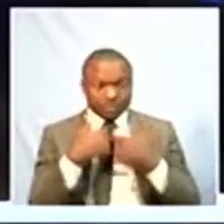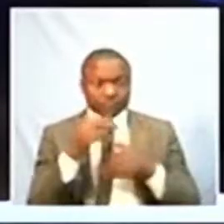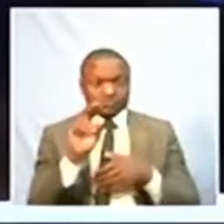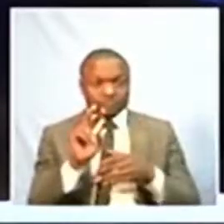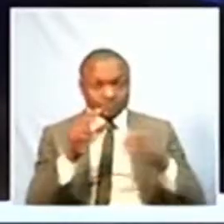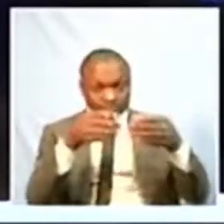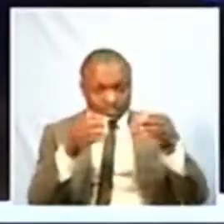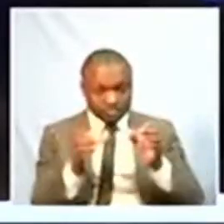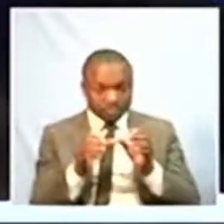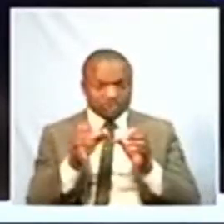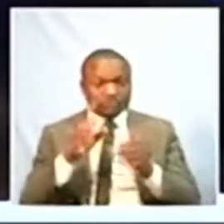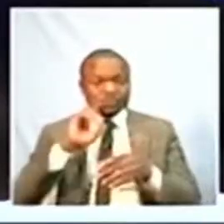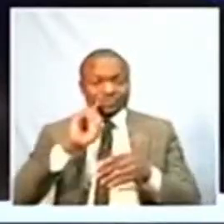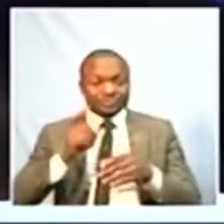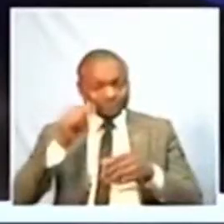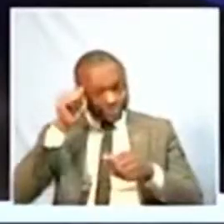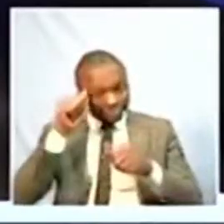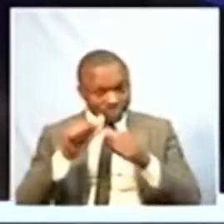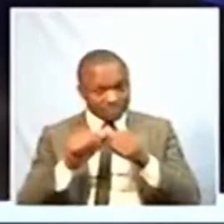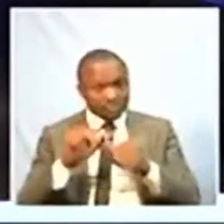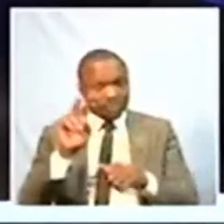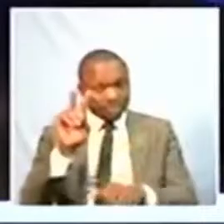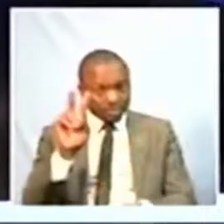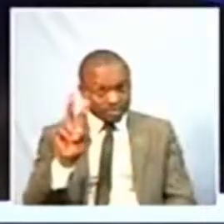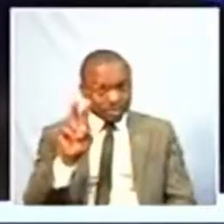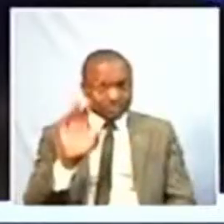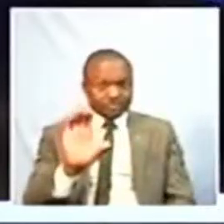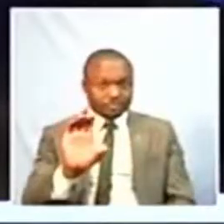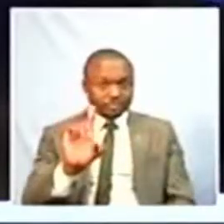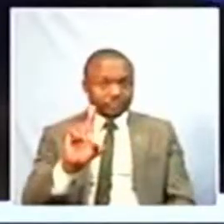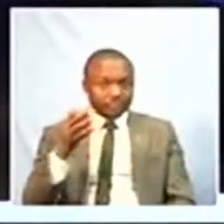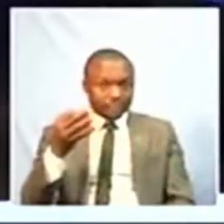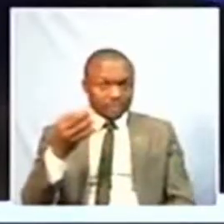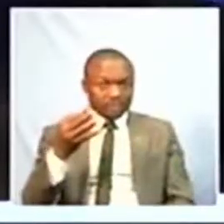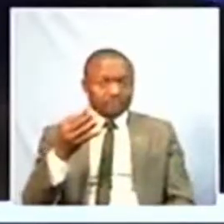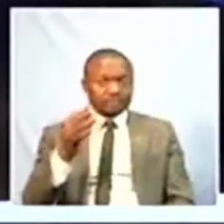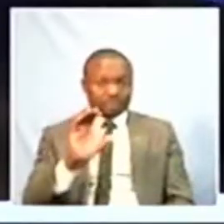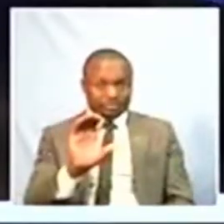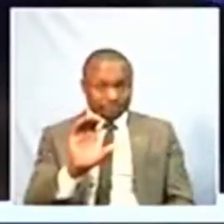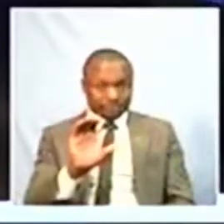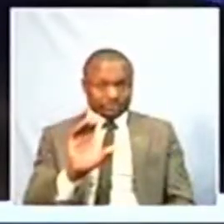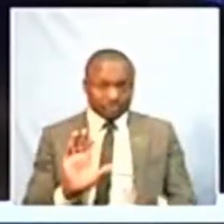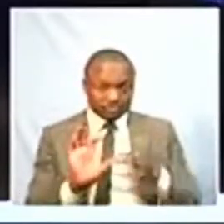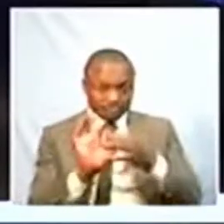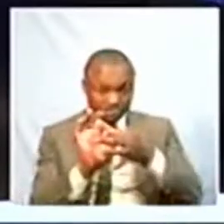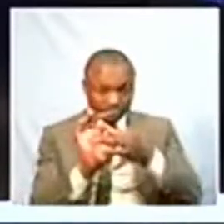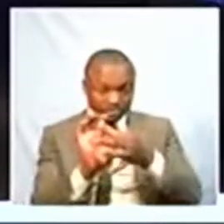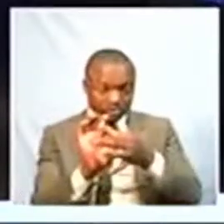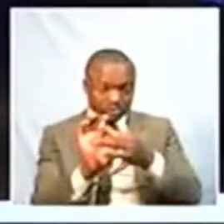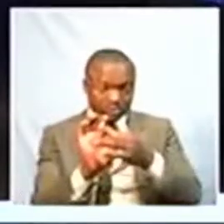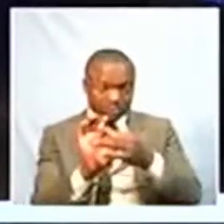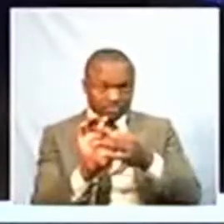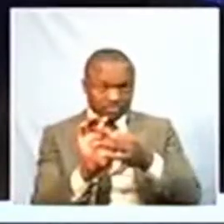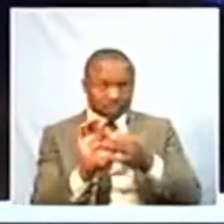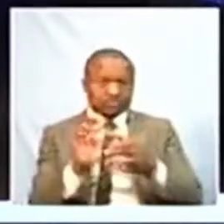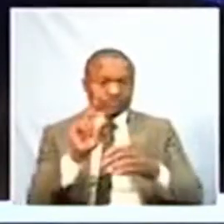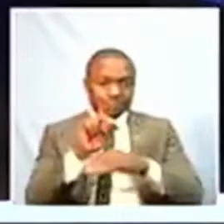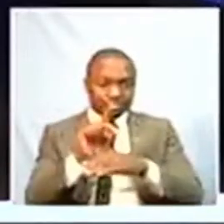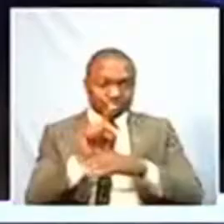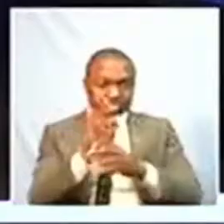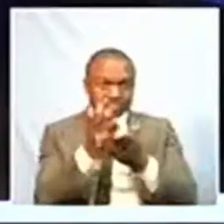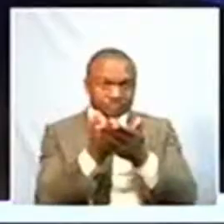agree with the two CDFC committee, so that is a joint undertaken project. I submit, Chair.